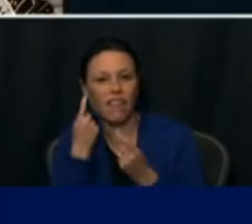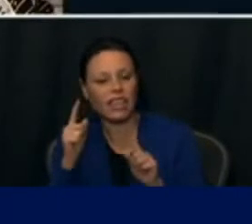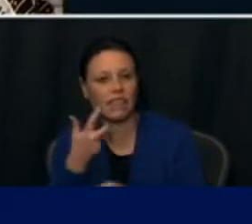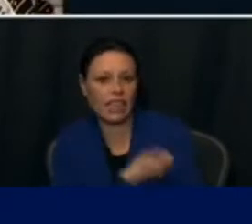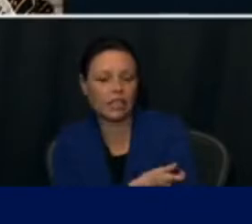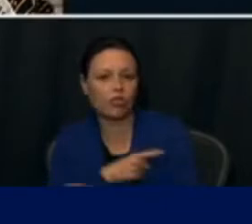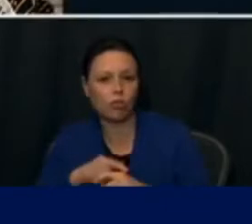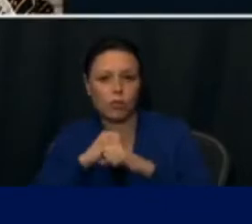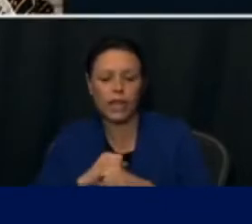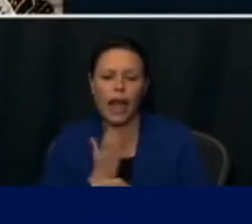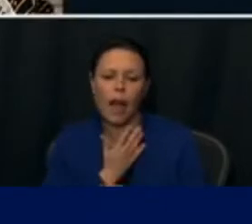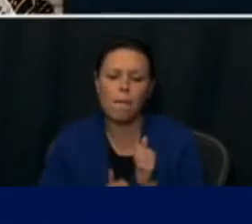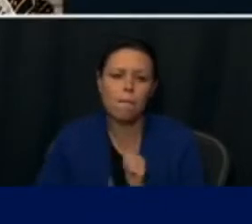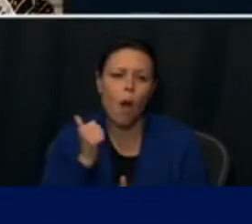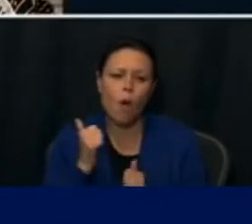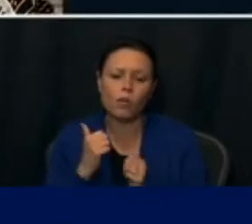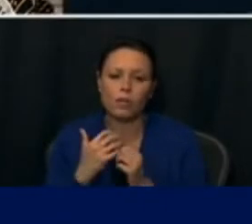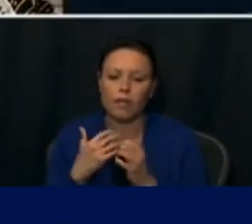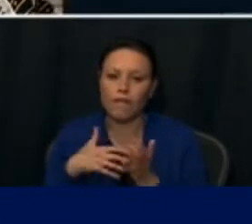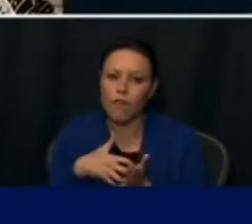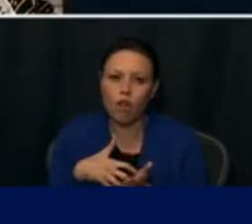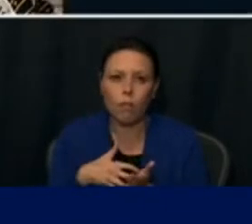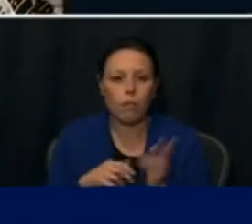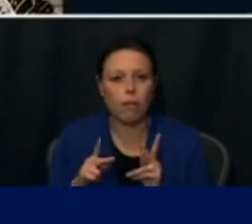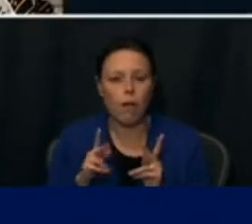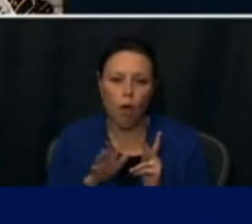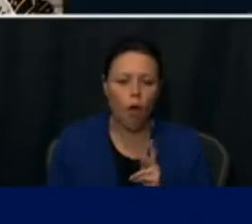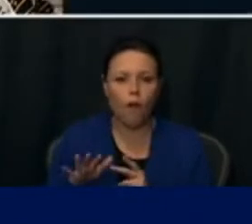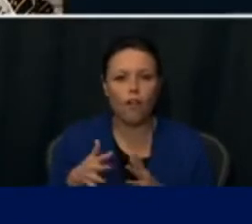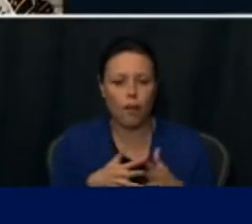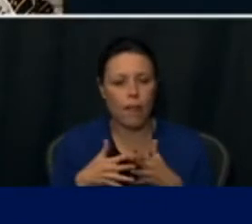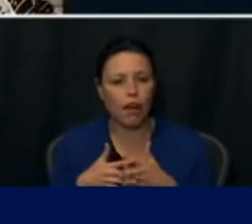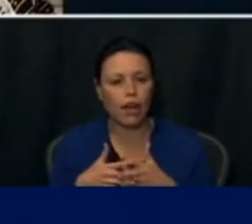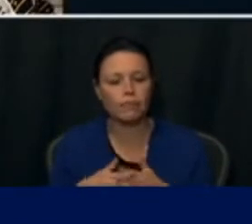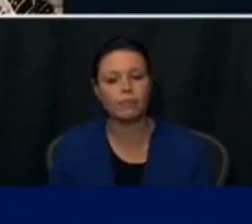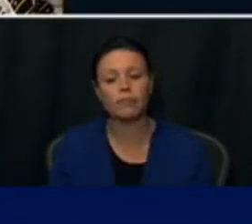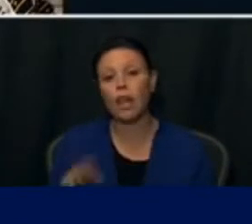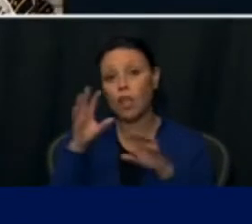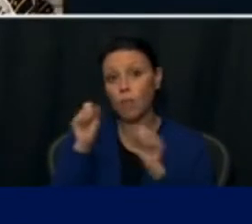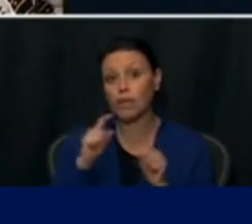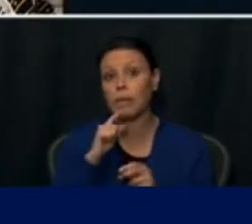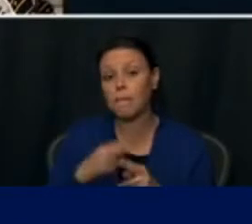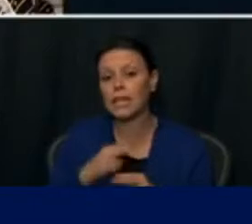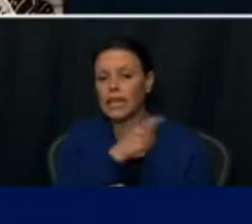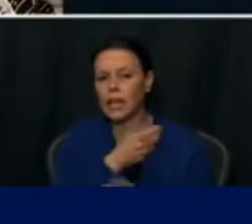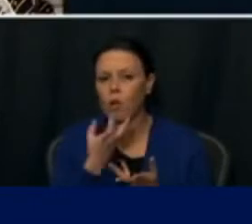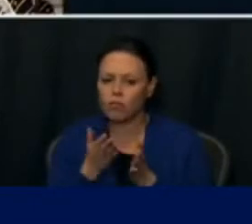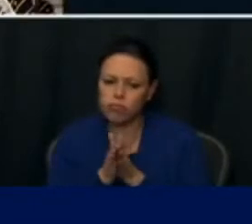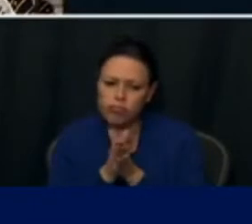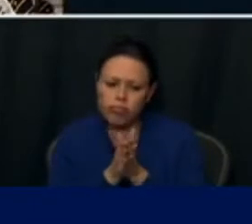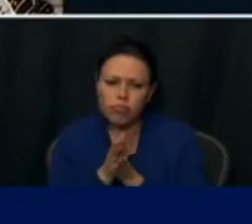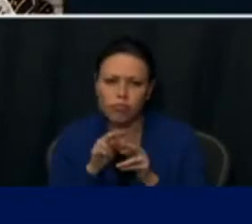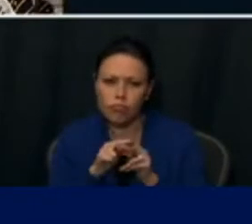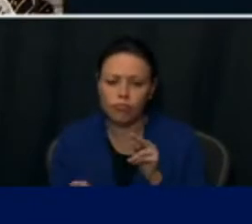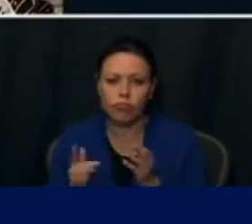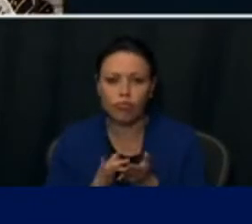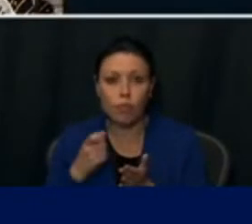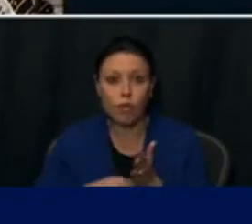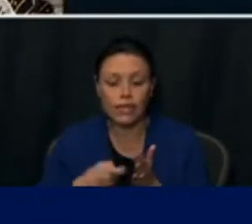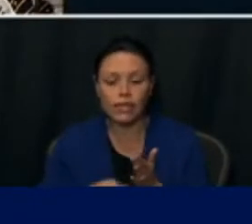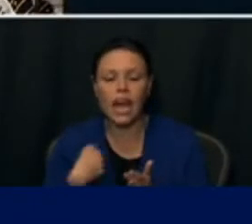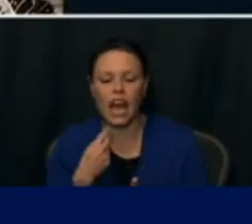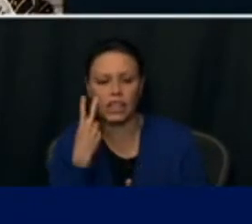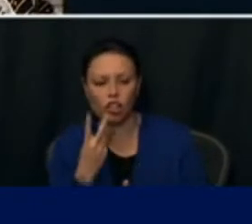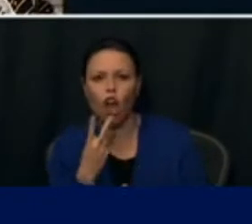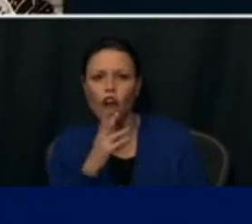begin protecting our most vulnerable Across America you know the president mentioned his passion for getting drug prices down and I can tell you I've